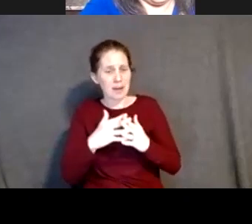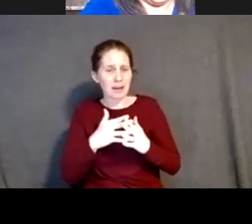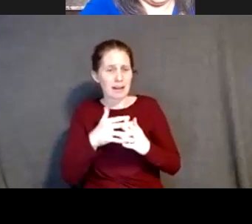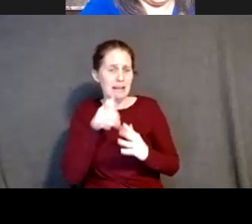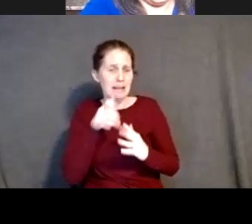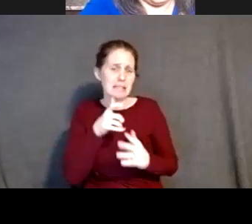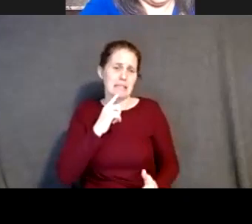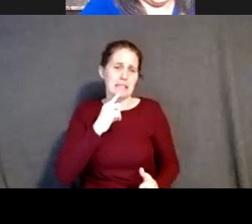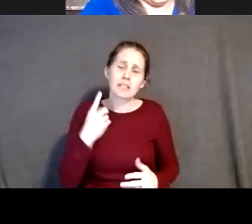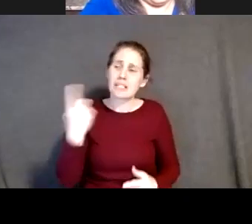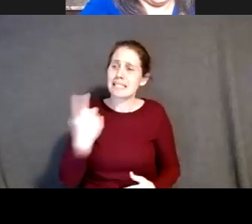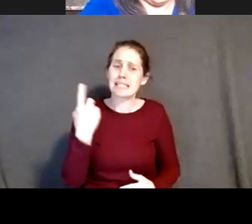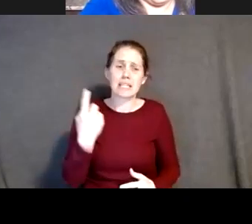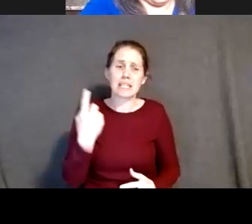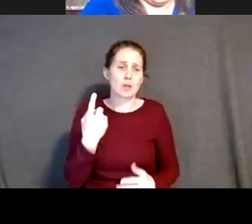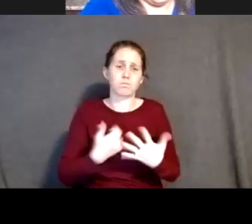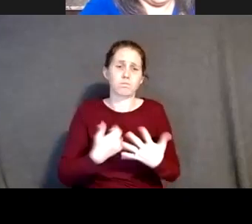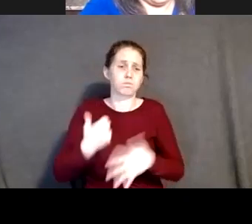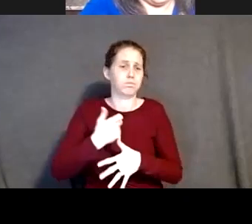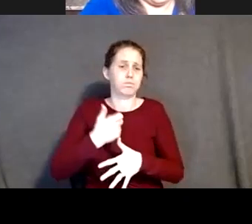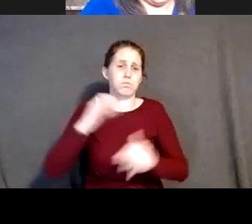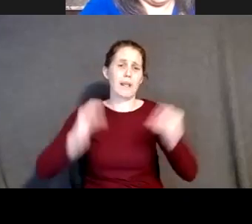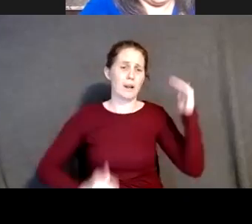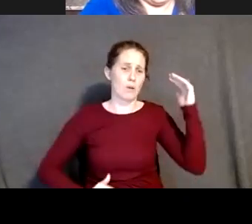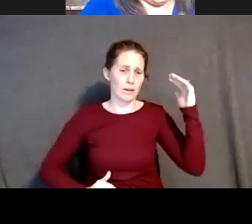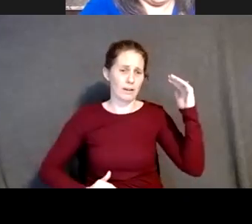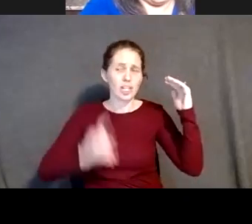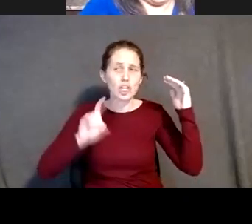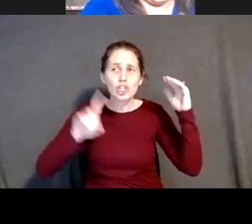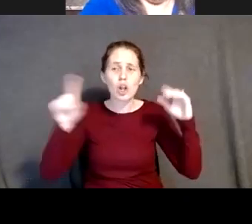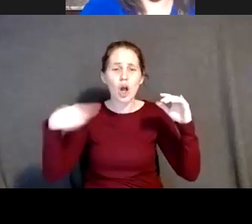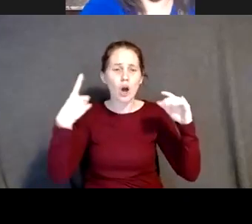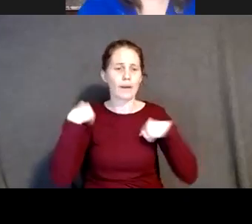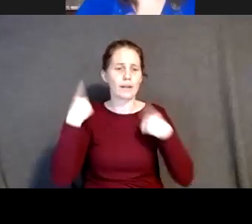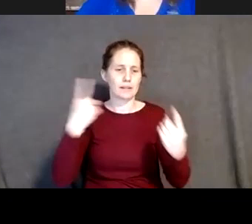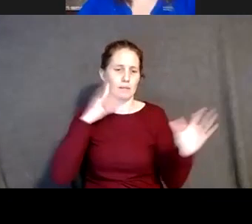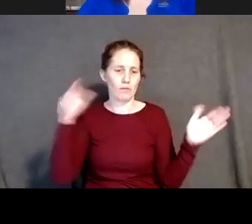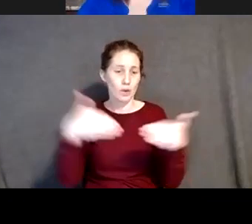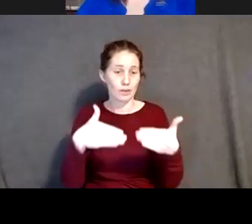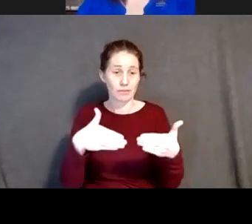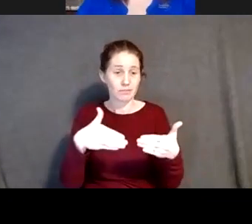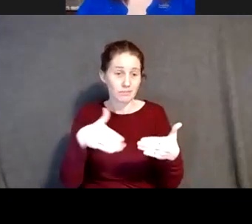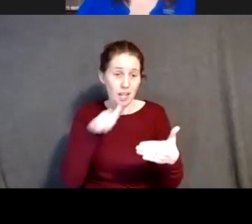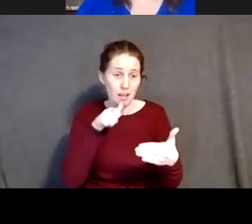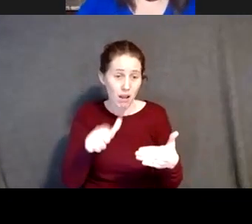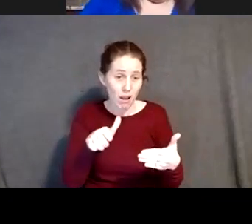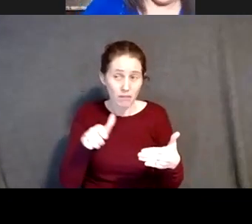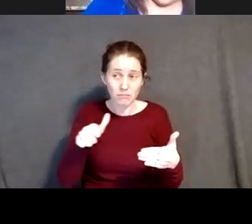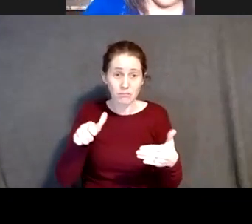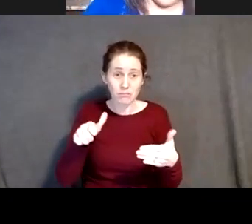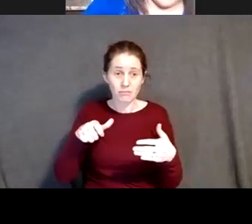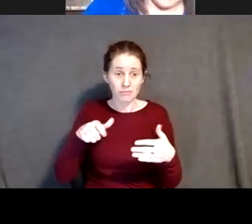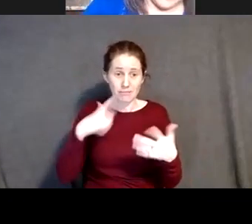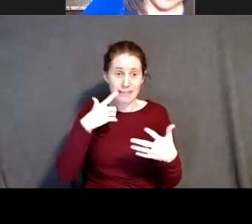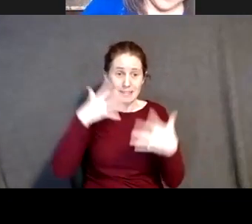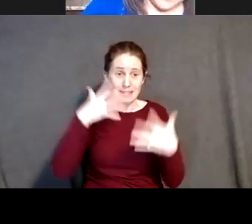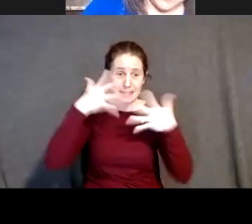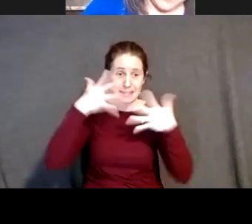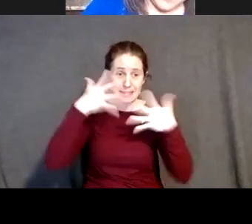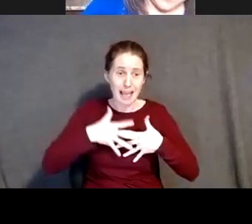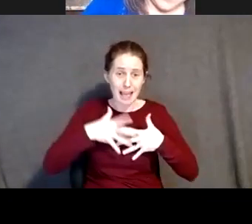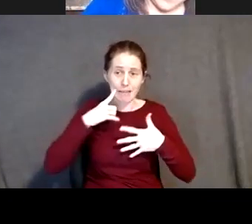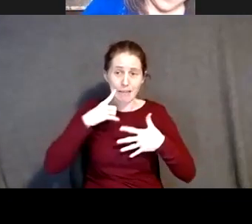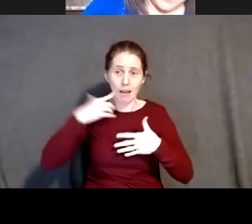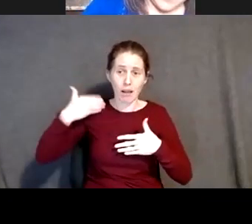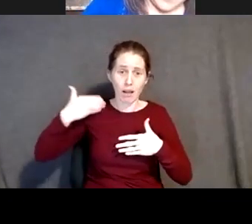city. It should have always been our focus. It has not been. It's a shame that it's taken all these years for us to come to this place